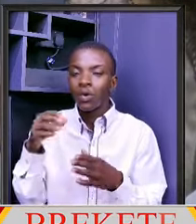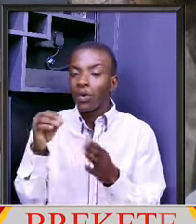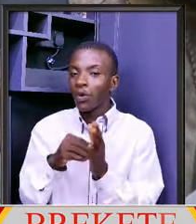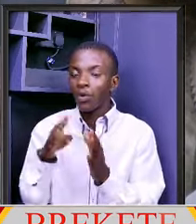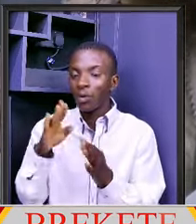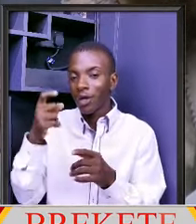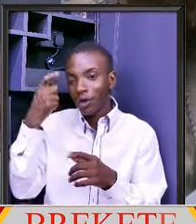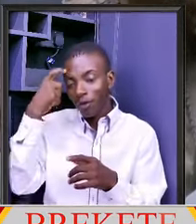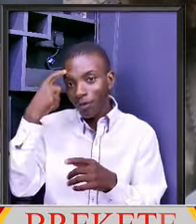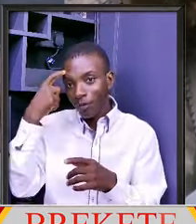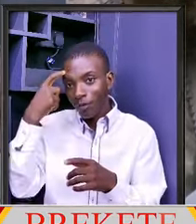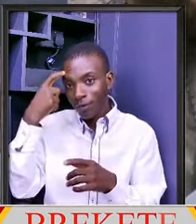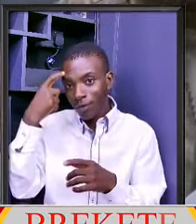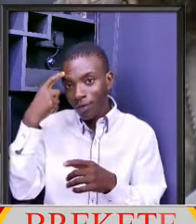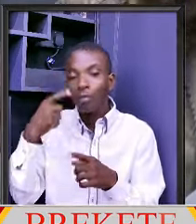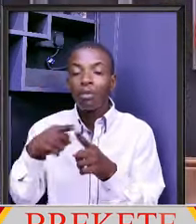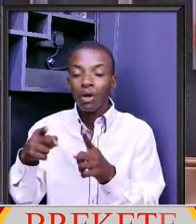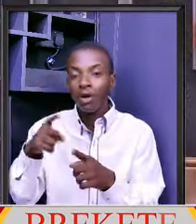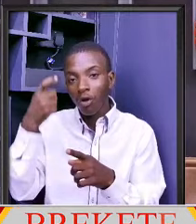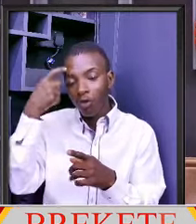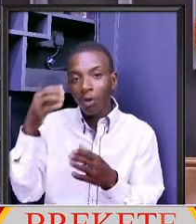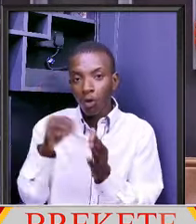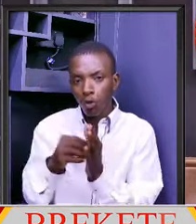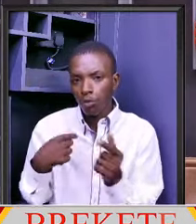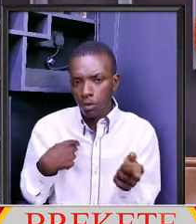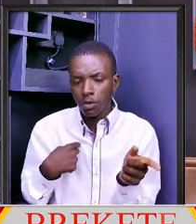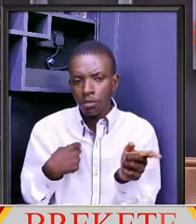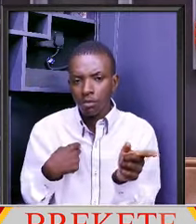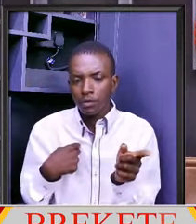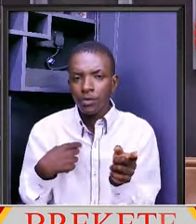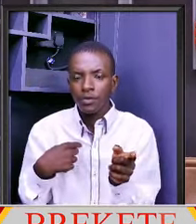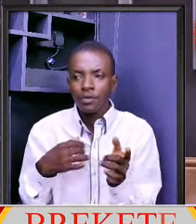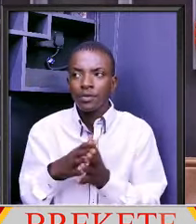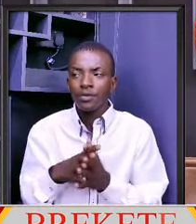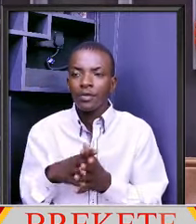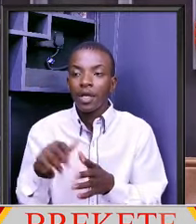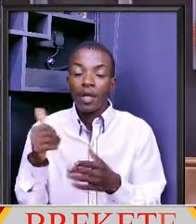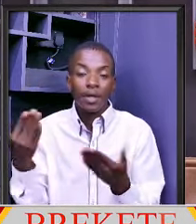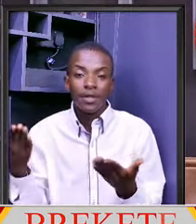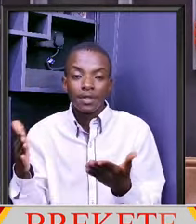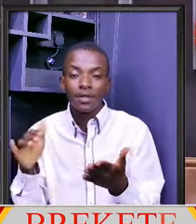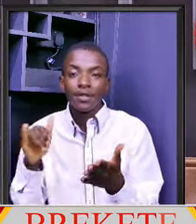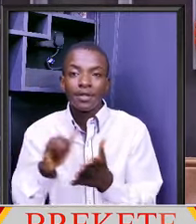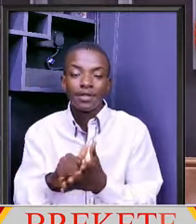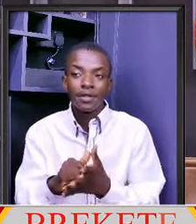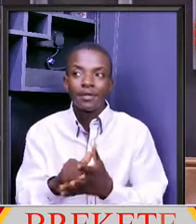So, Shebina, me own this place. Yes, sir. Government own me. Yes, sir. So, anything